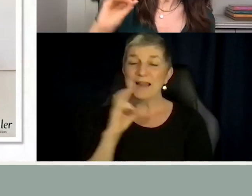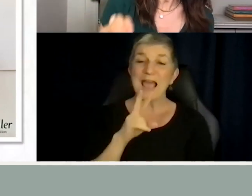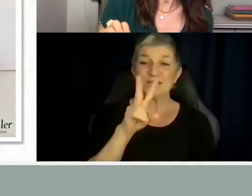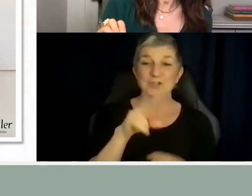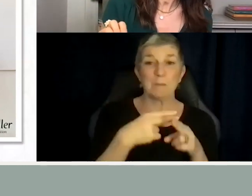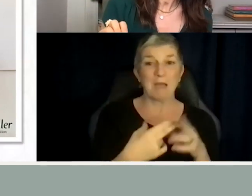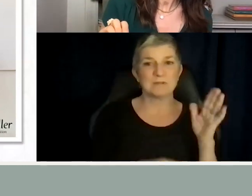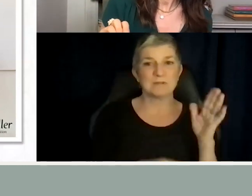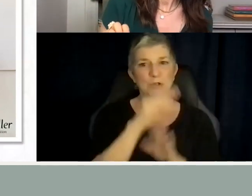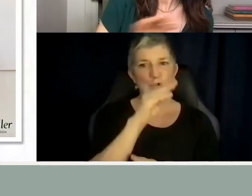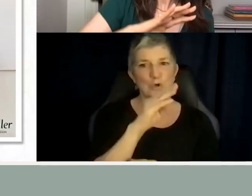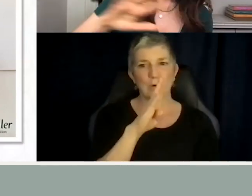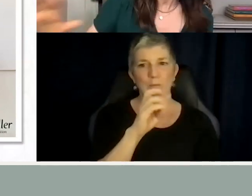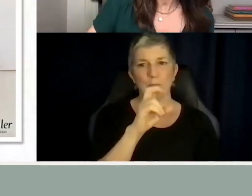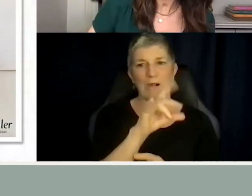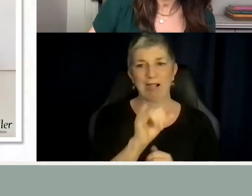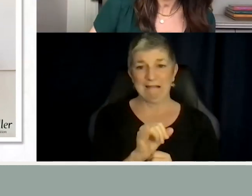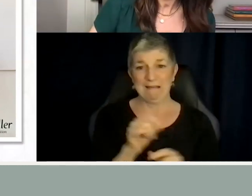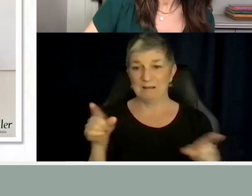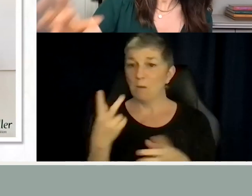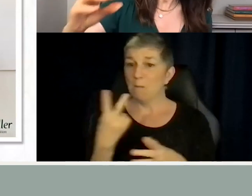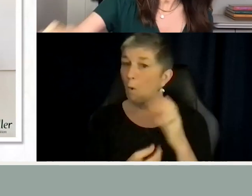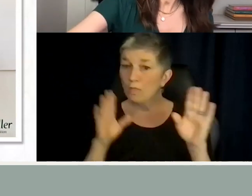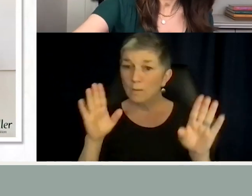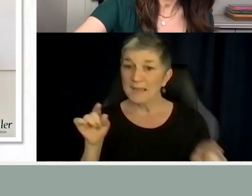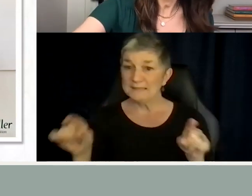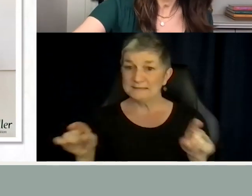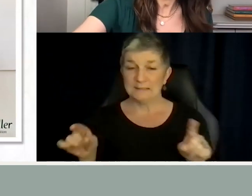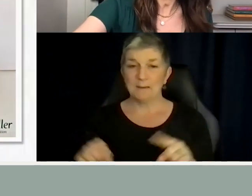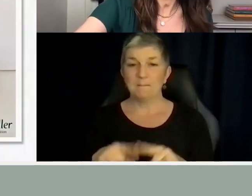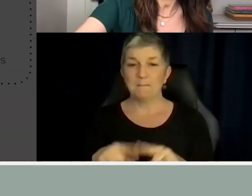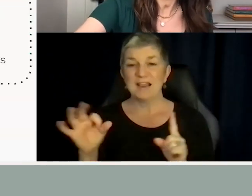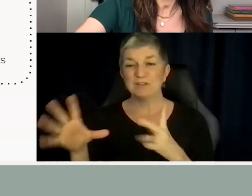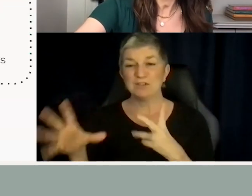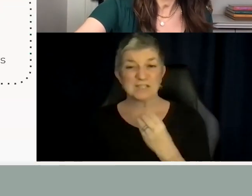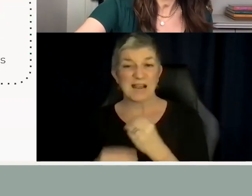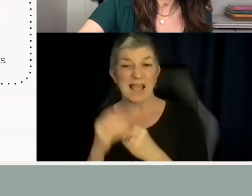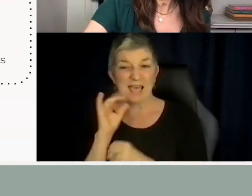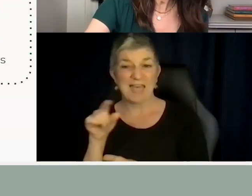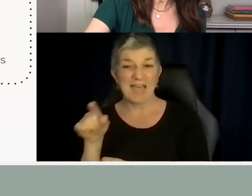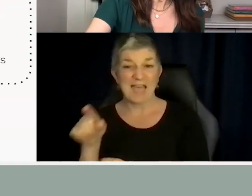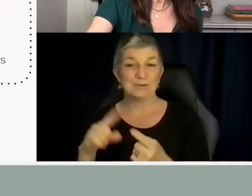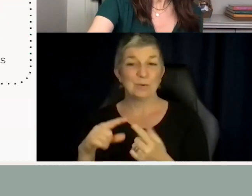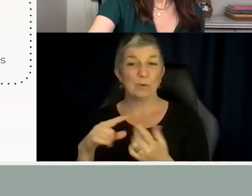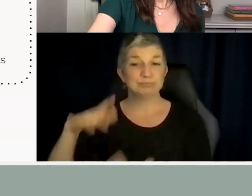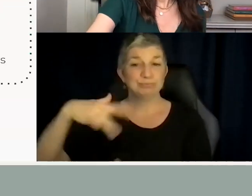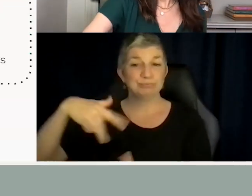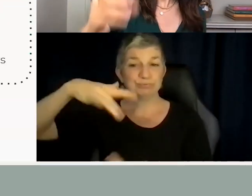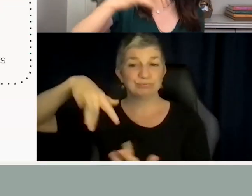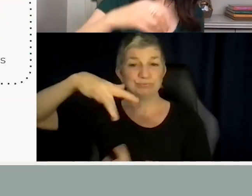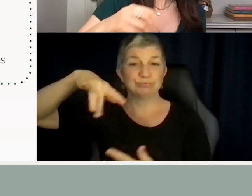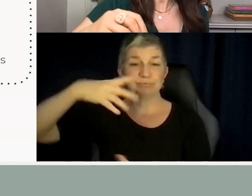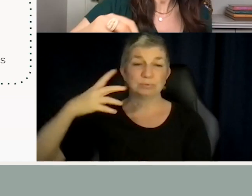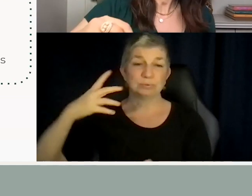mature broccoli. Both are amazing, but again, if you're just going to add that to a smoothie,